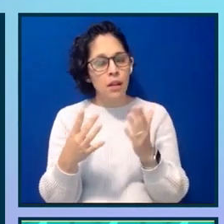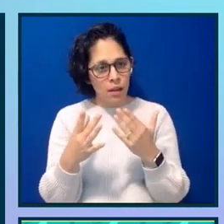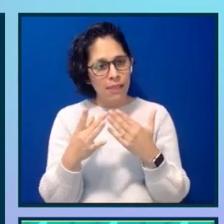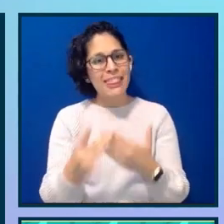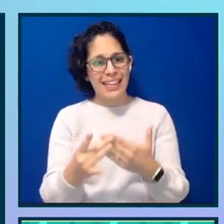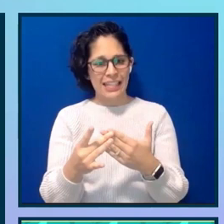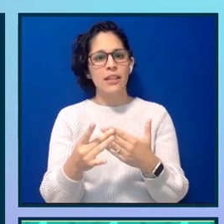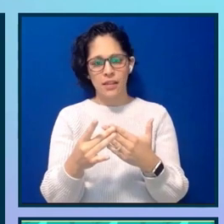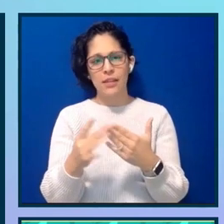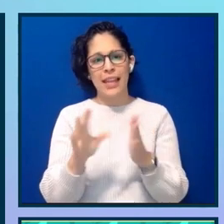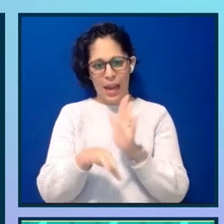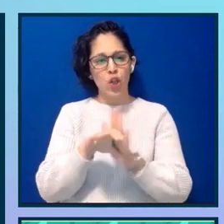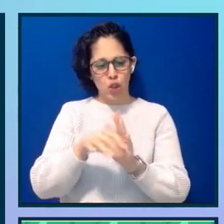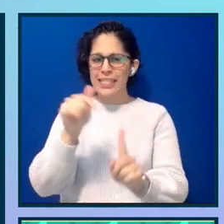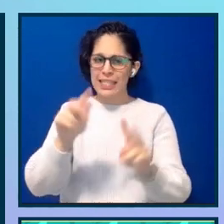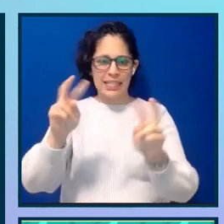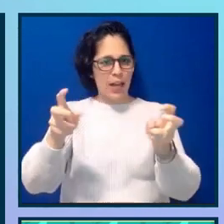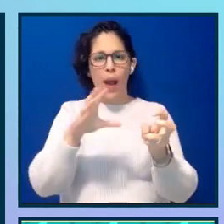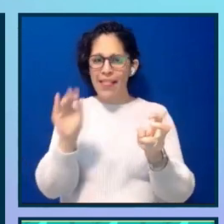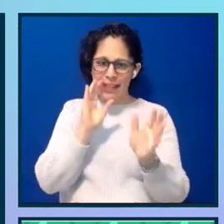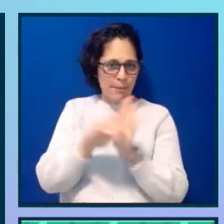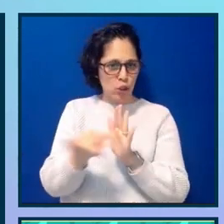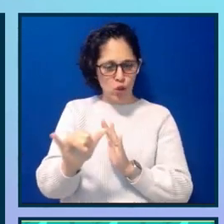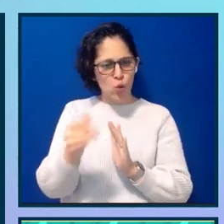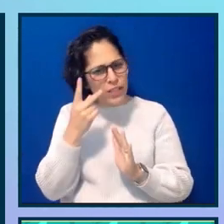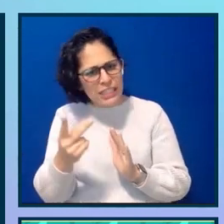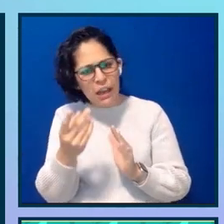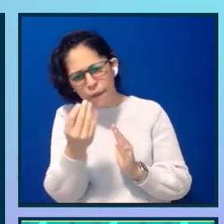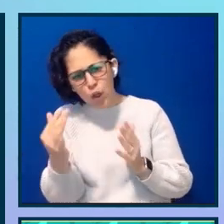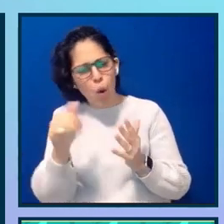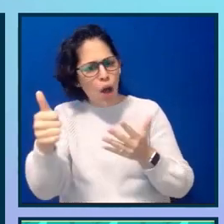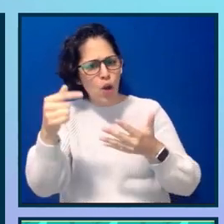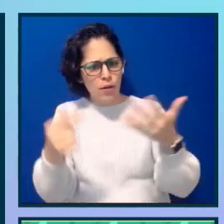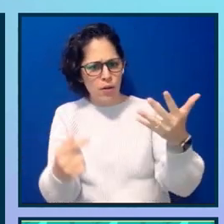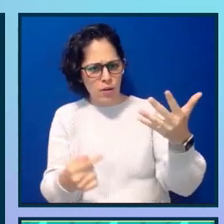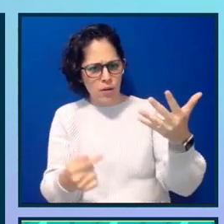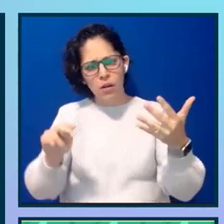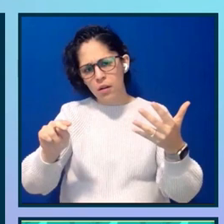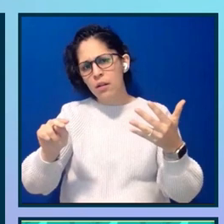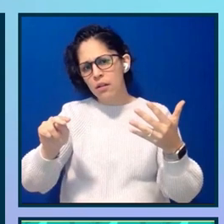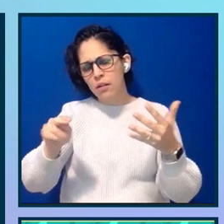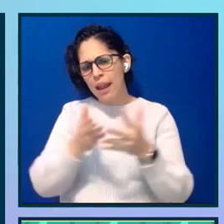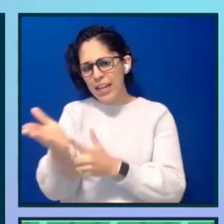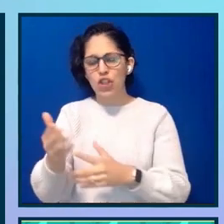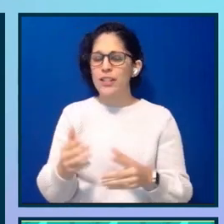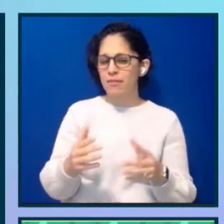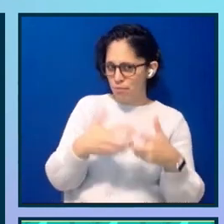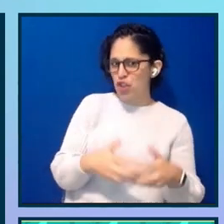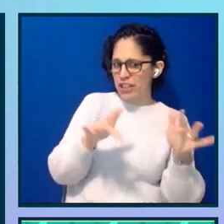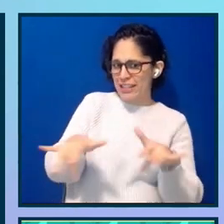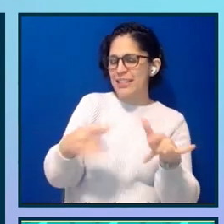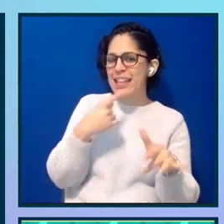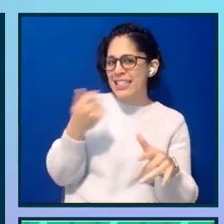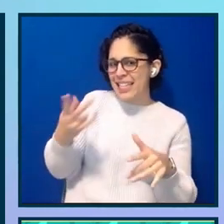image. We see a few other navigation coloring links. Book. B-ball tips, 17 of